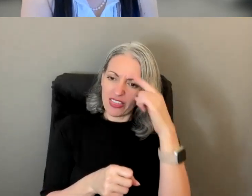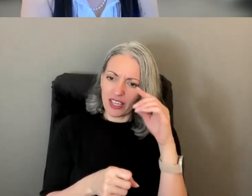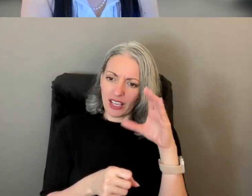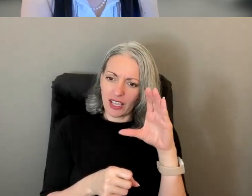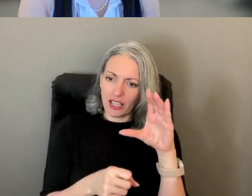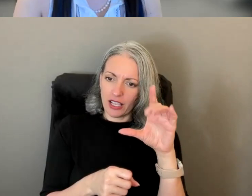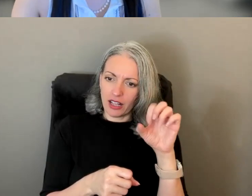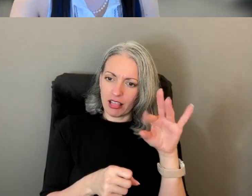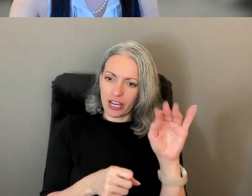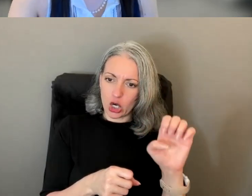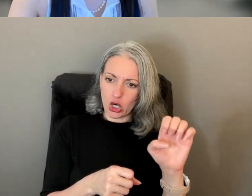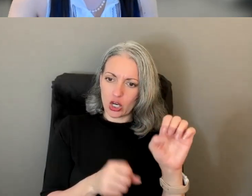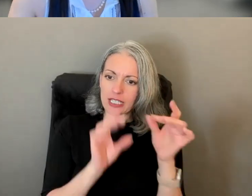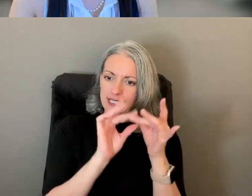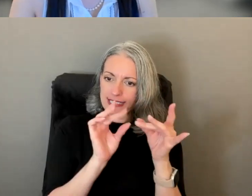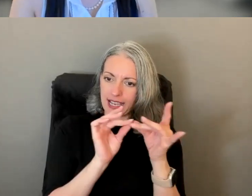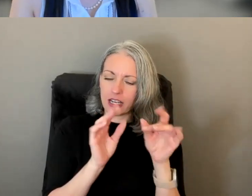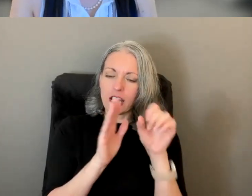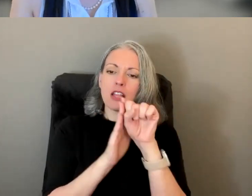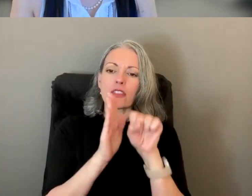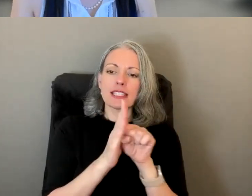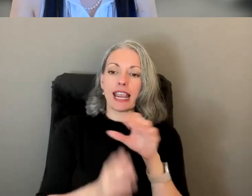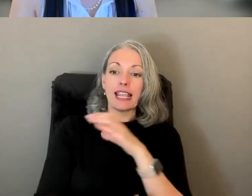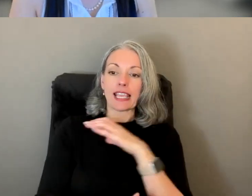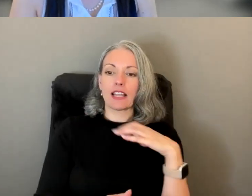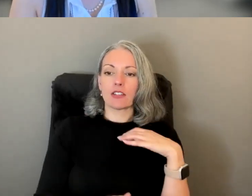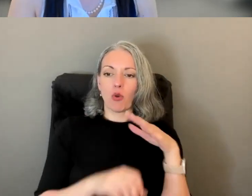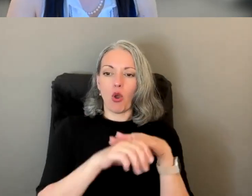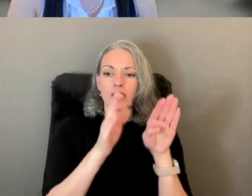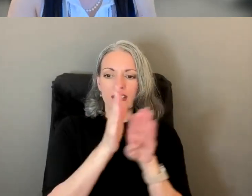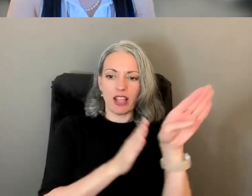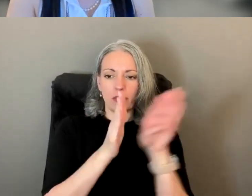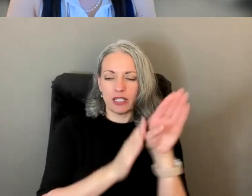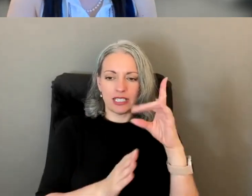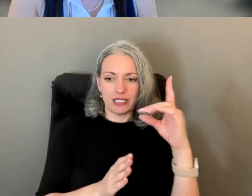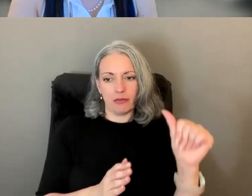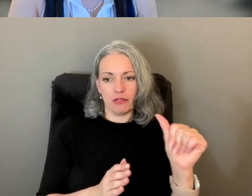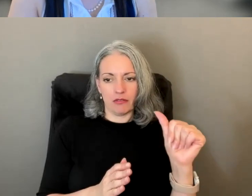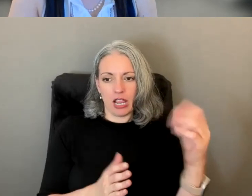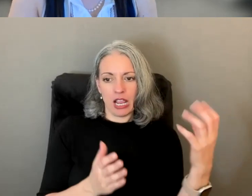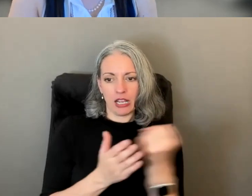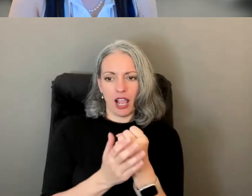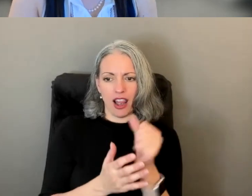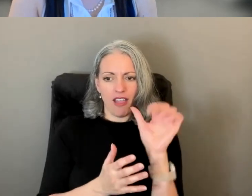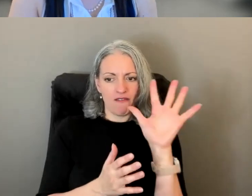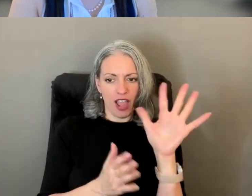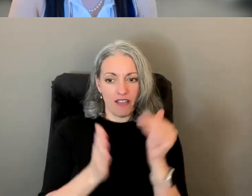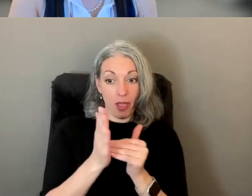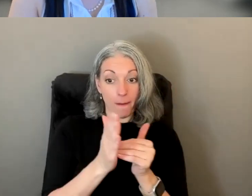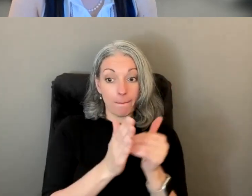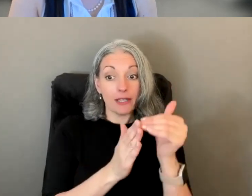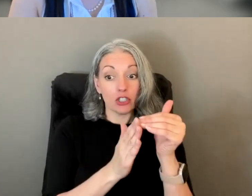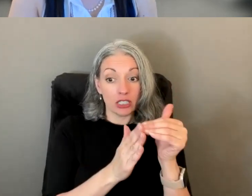raising. The State Council on Developmental Disabilities received, I think, $5 million to